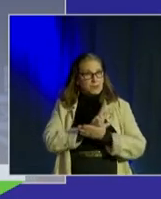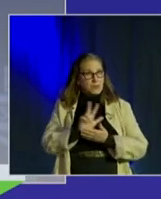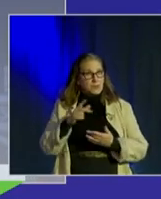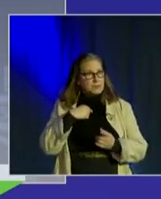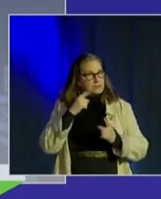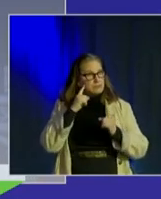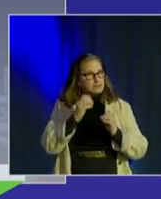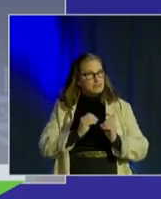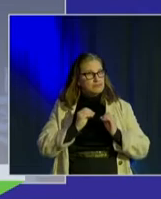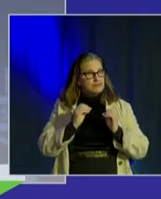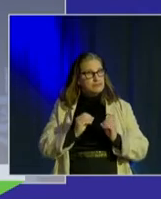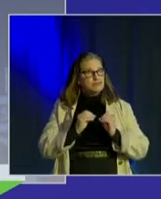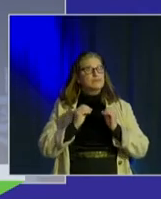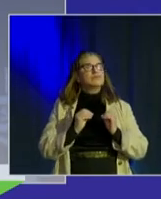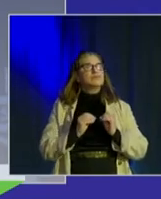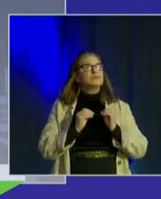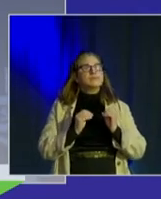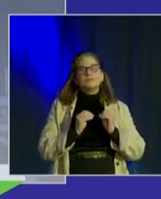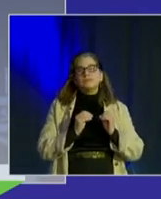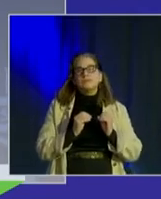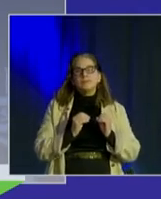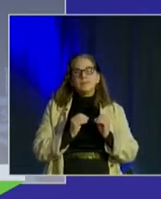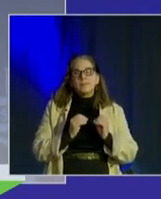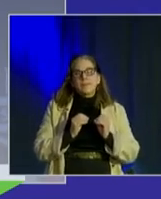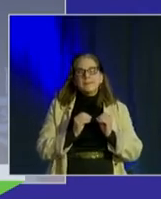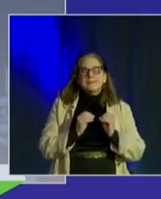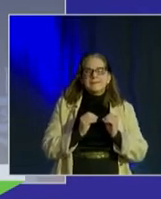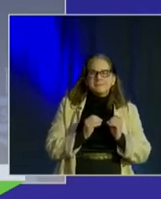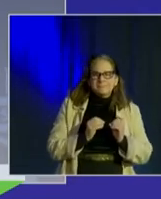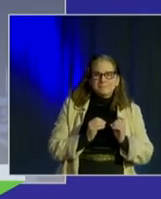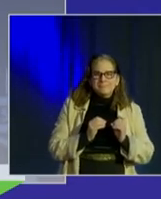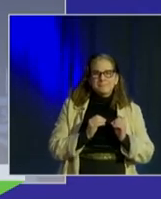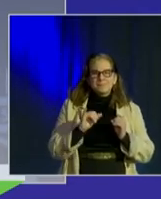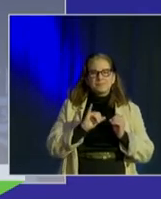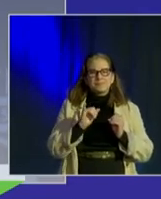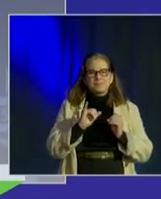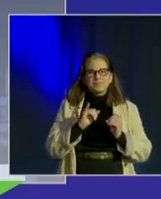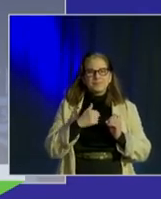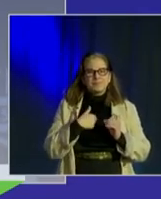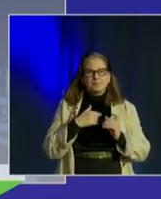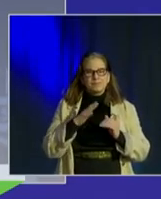addition, I'm on the steering committee. We're trying to open up a